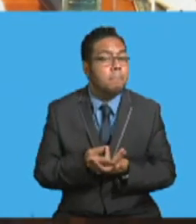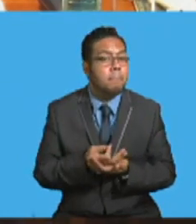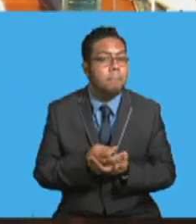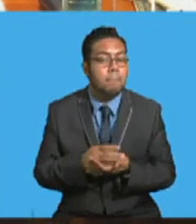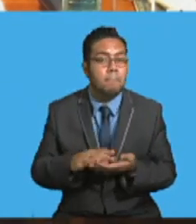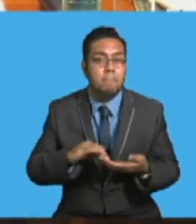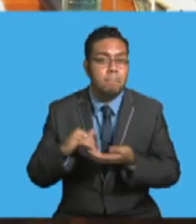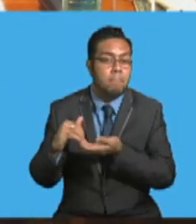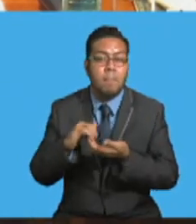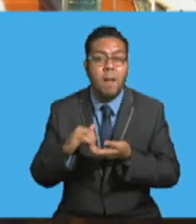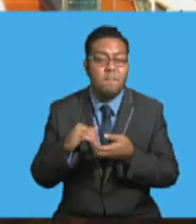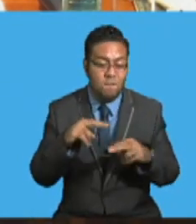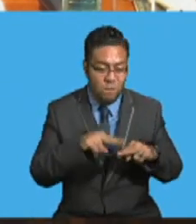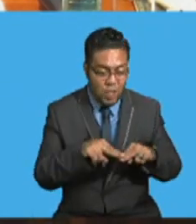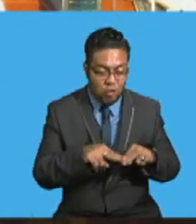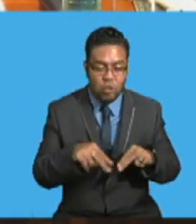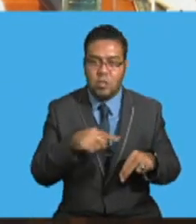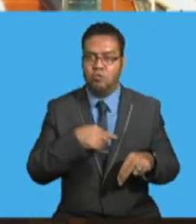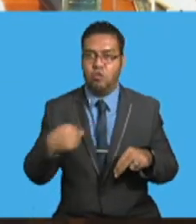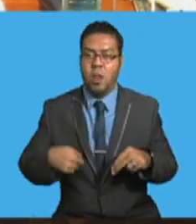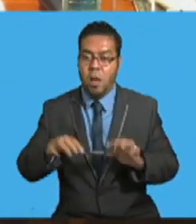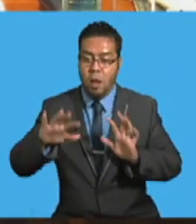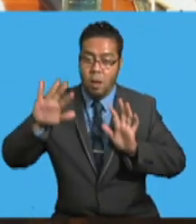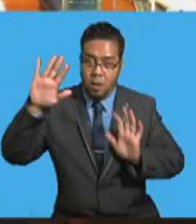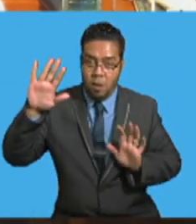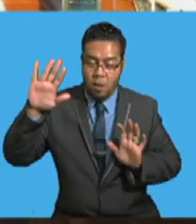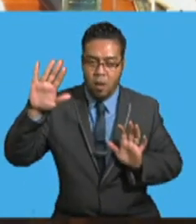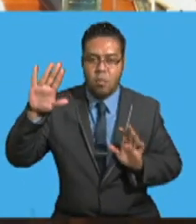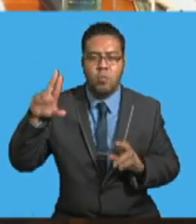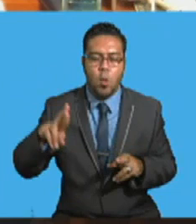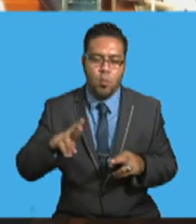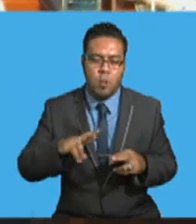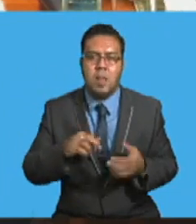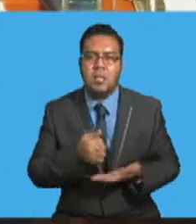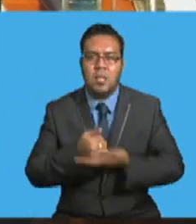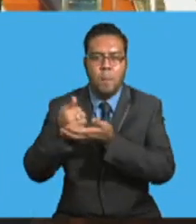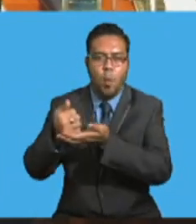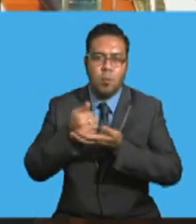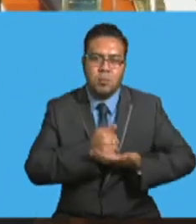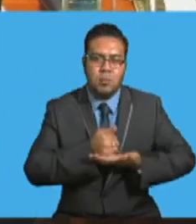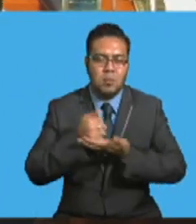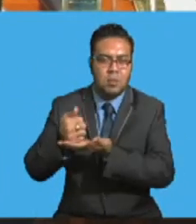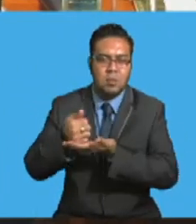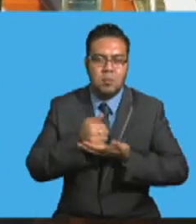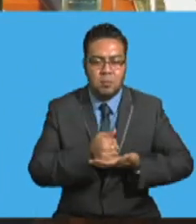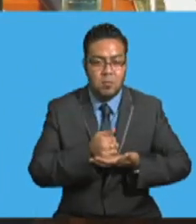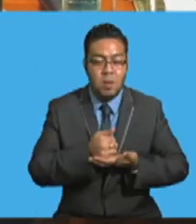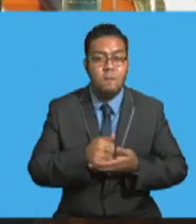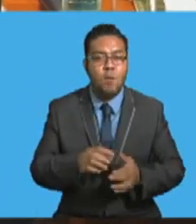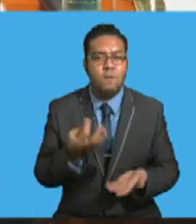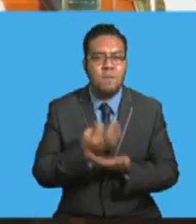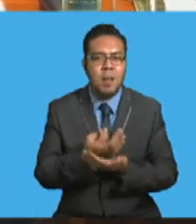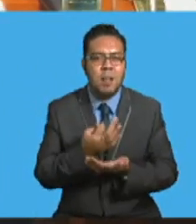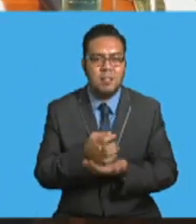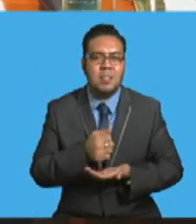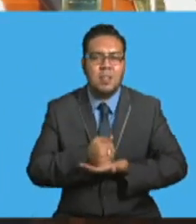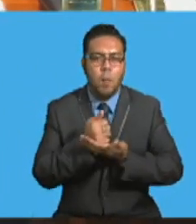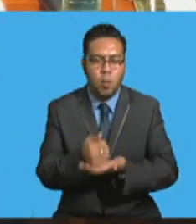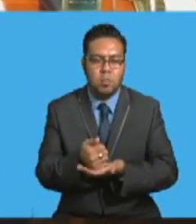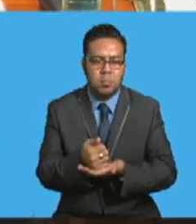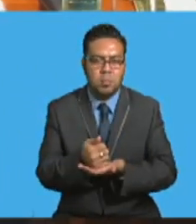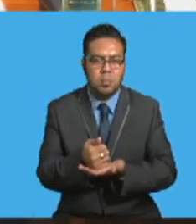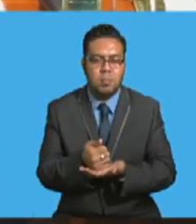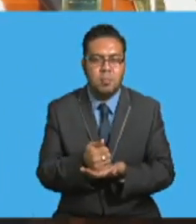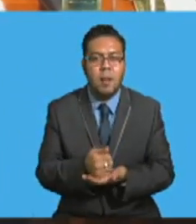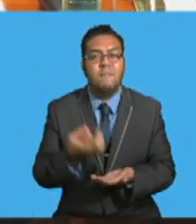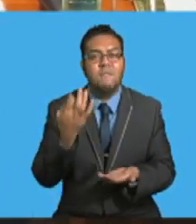Fiji and China will encourage respective financial institutions to provide financing support and